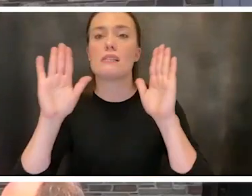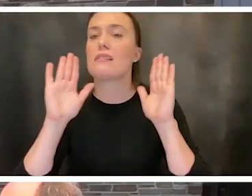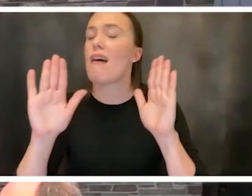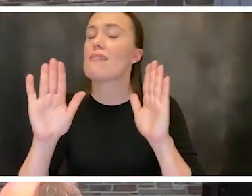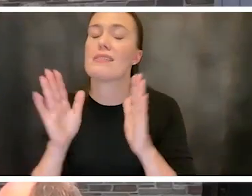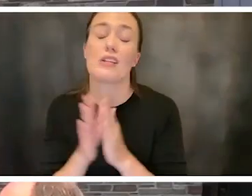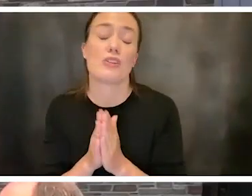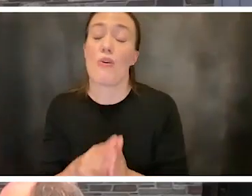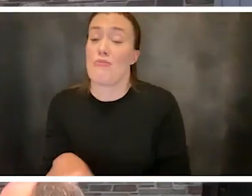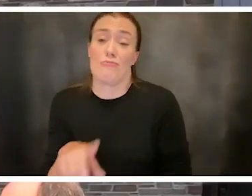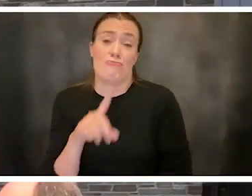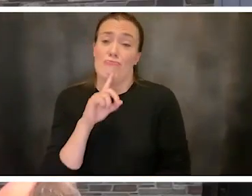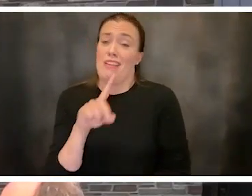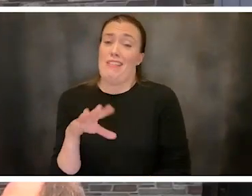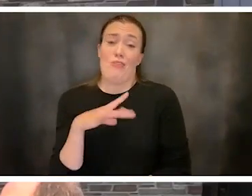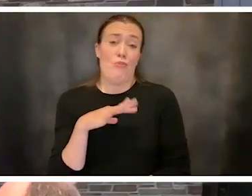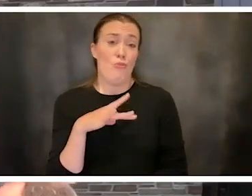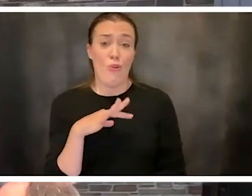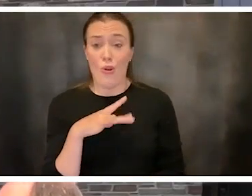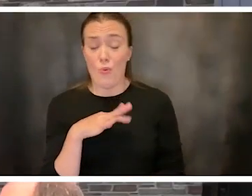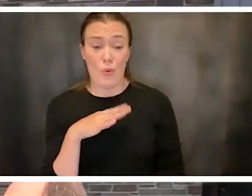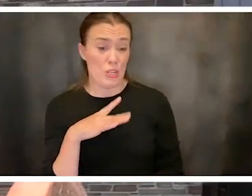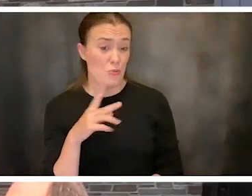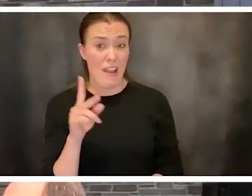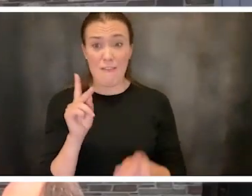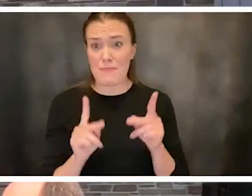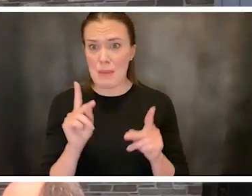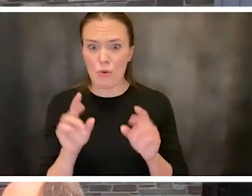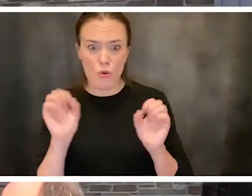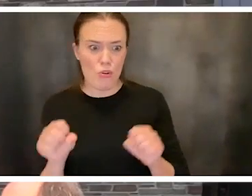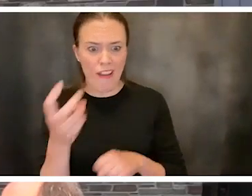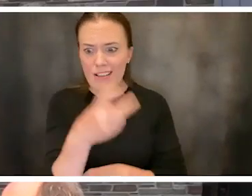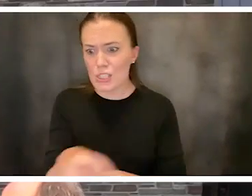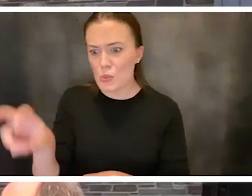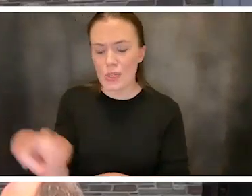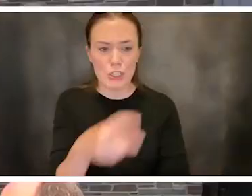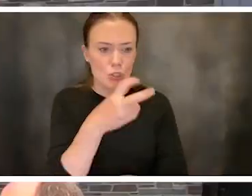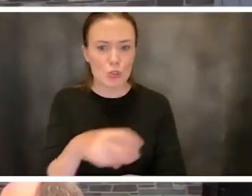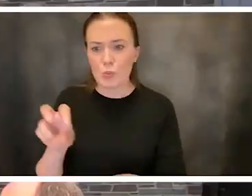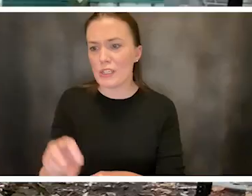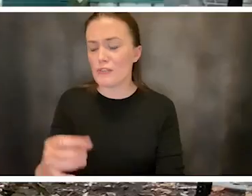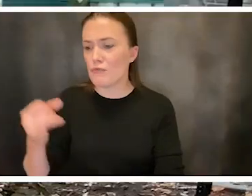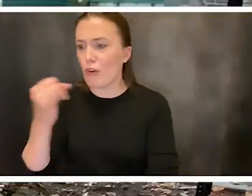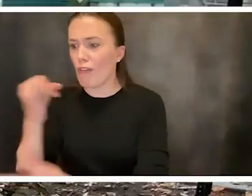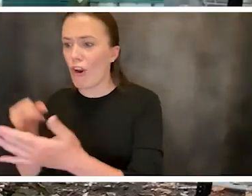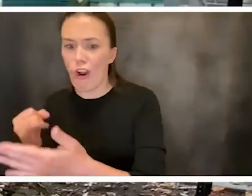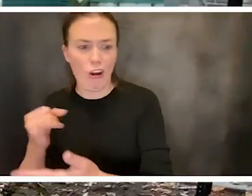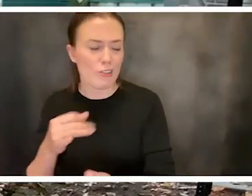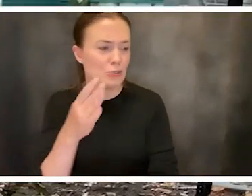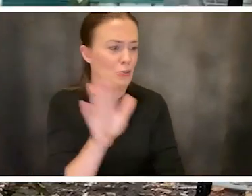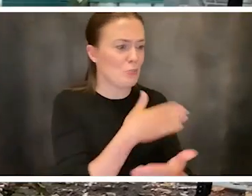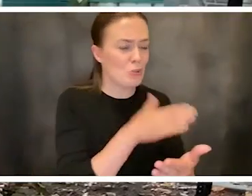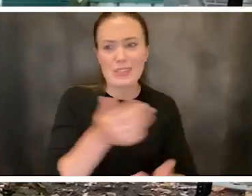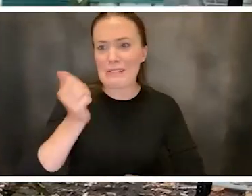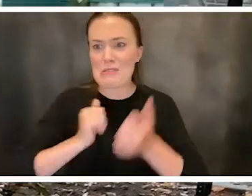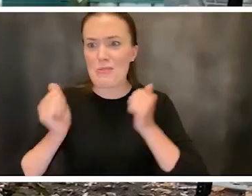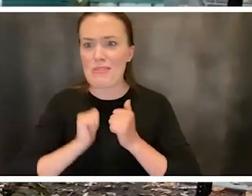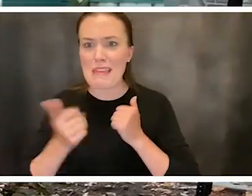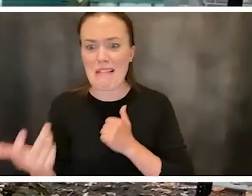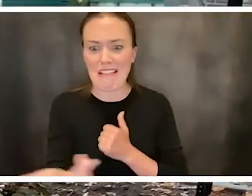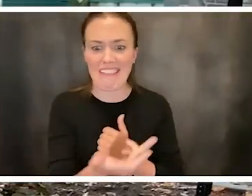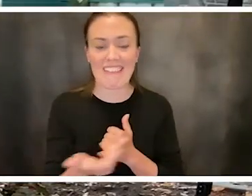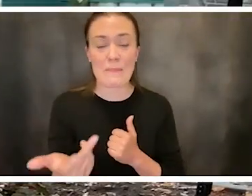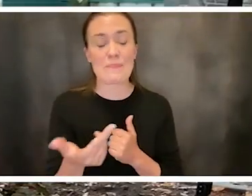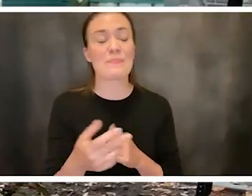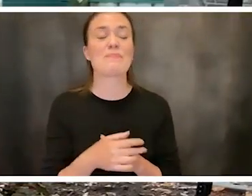really cool, I think, when you get these polymaths who are able to absolutely. Just sort of jump from artistic endeavor to endeavor. Yeah, it's and I think amazing. So exciting for audiences too. To,